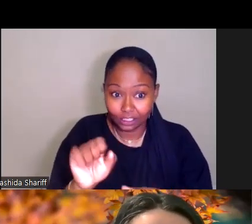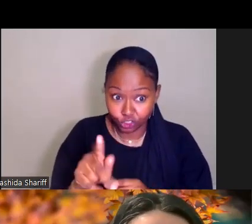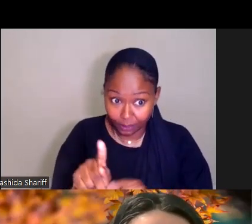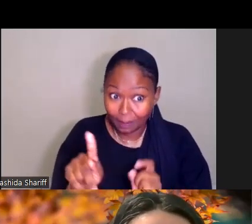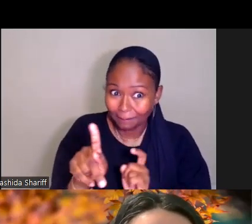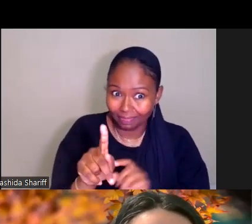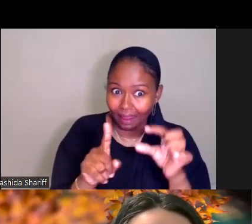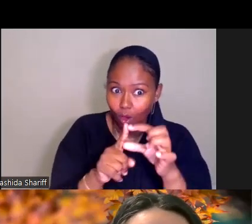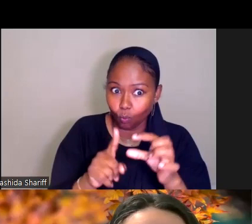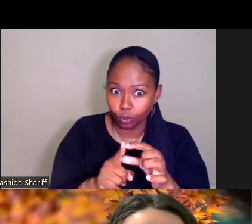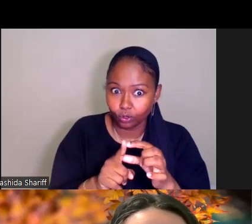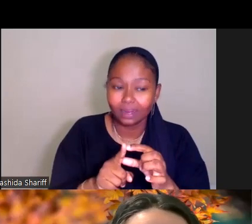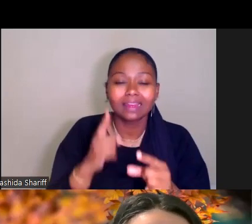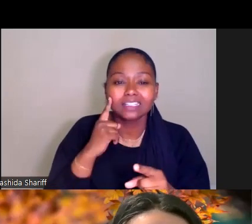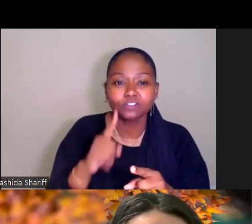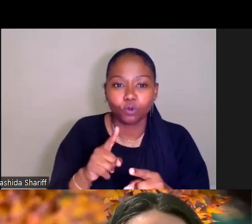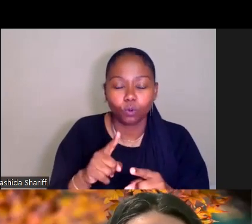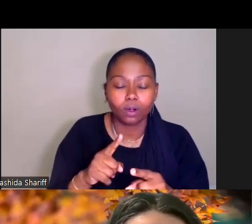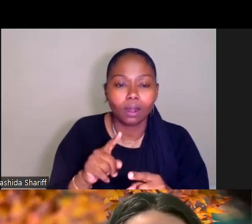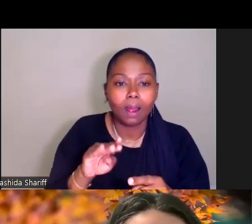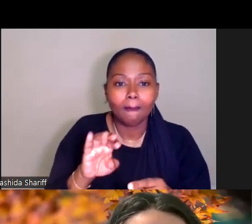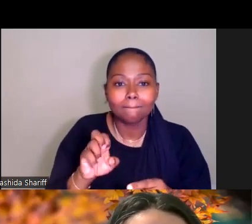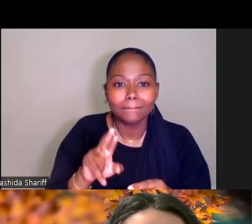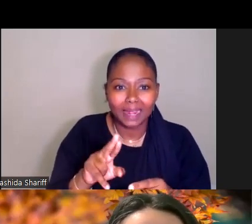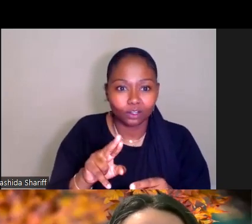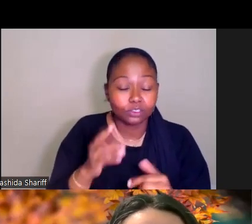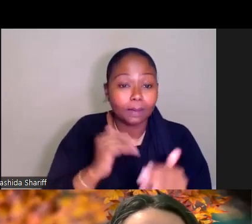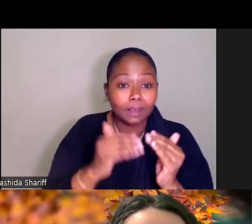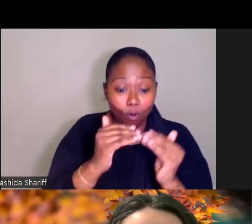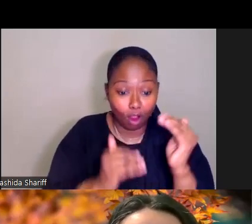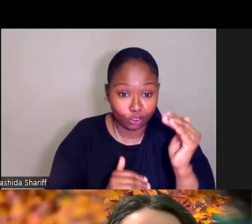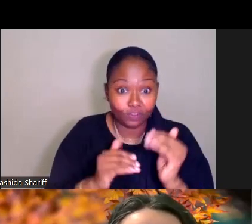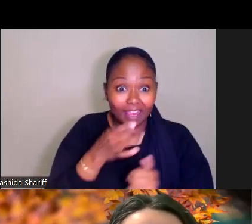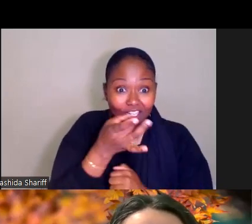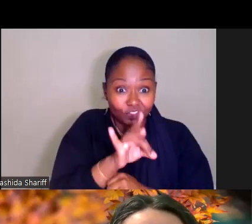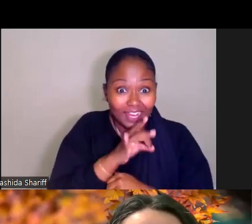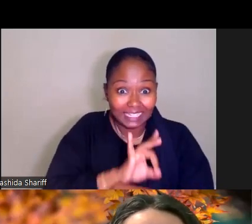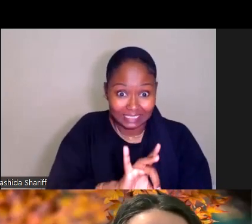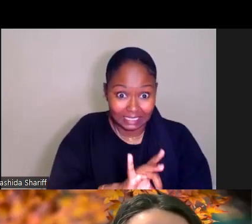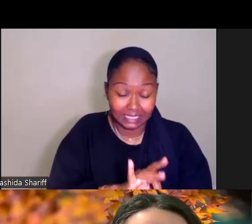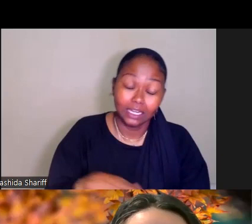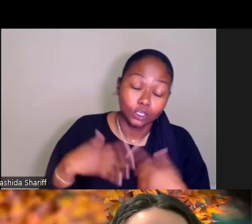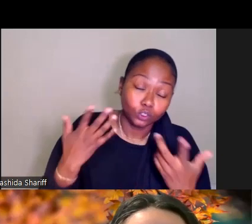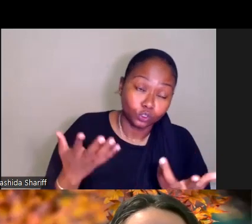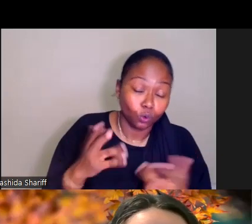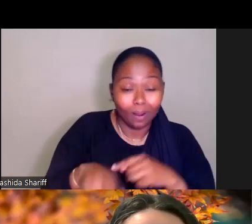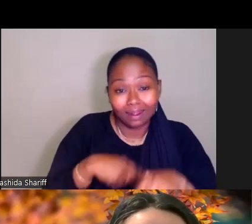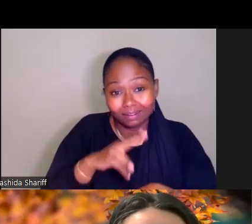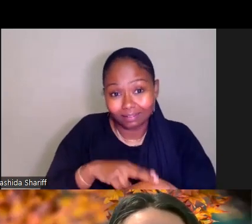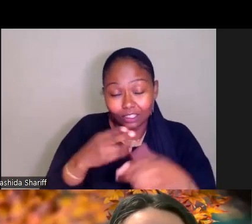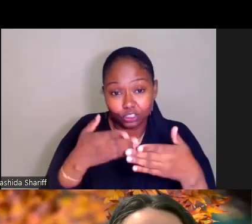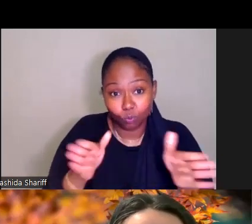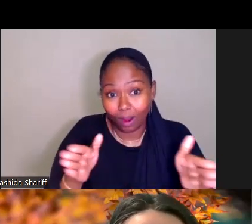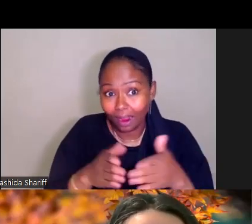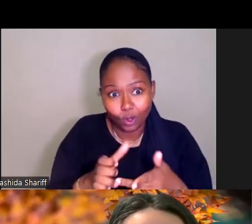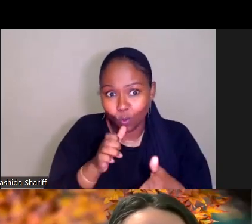actually refers to minors for individuals under the age of 18. So unfortunately, you know, nationwide, we don't talk